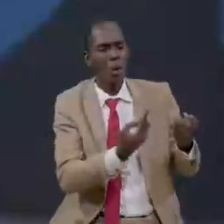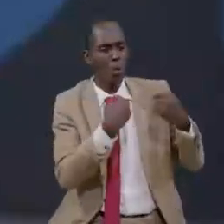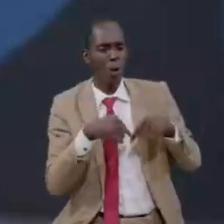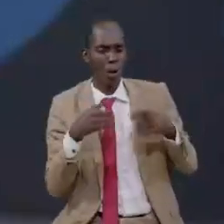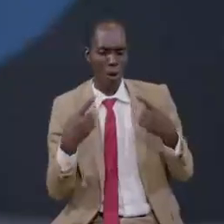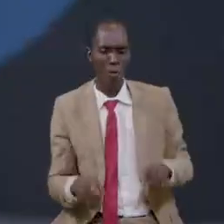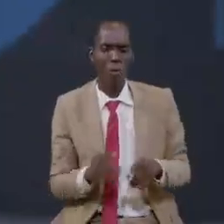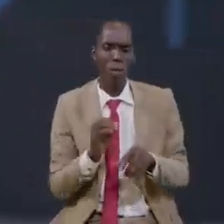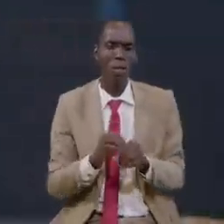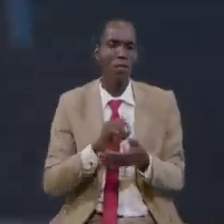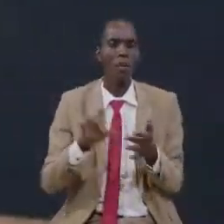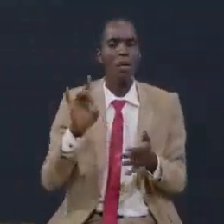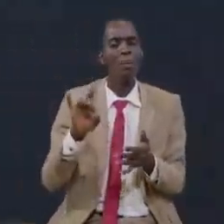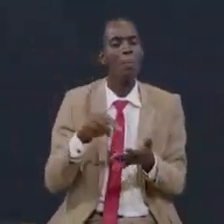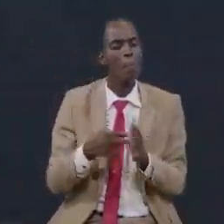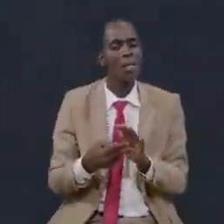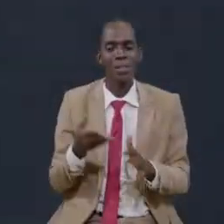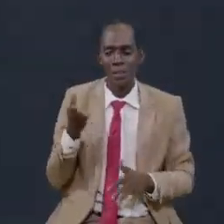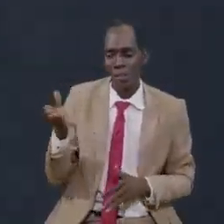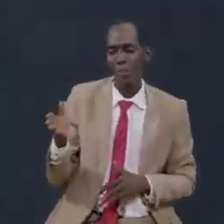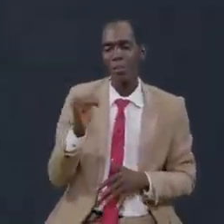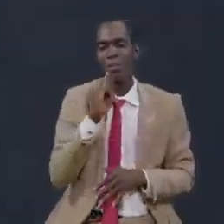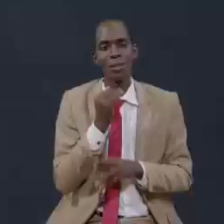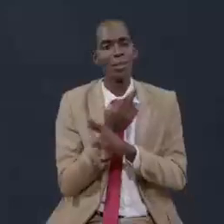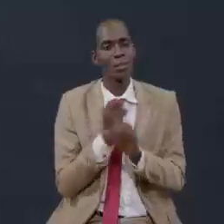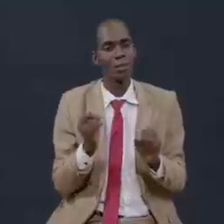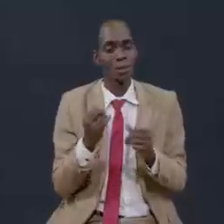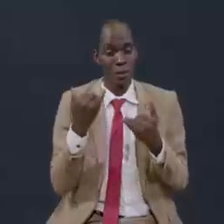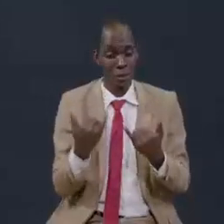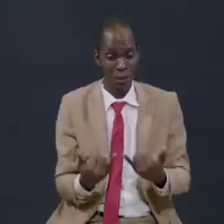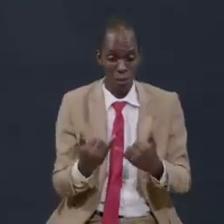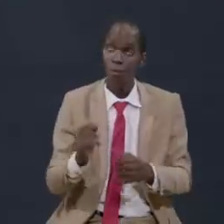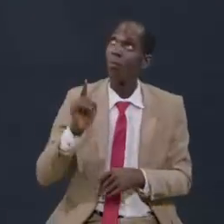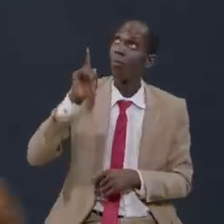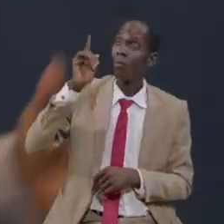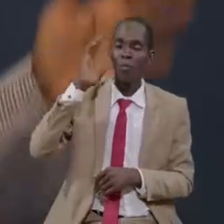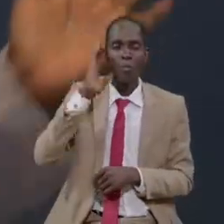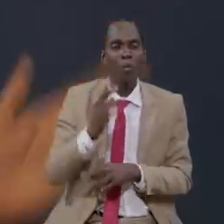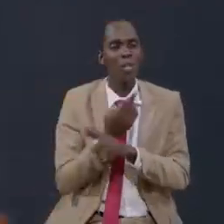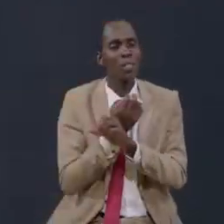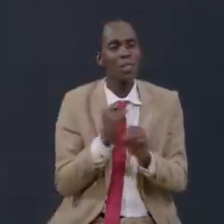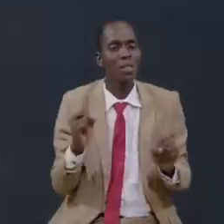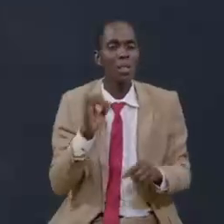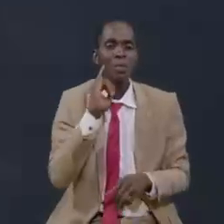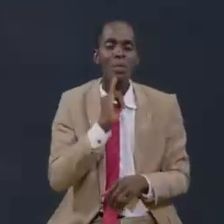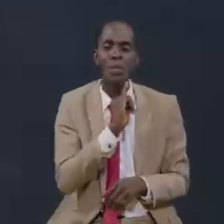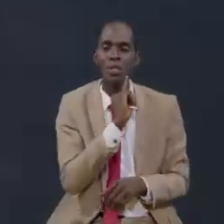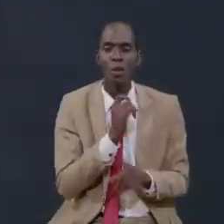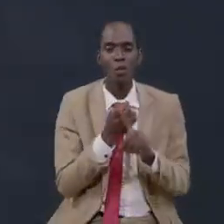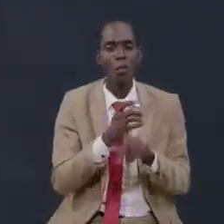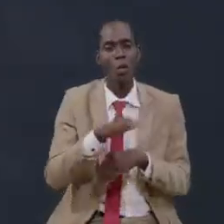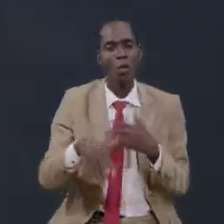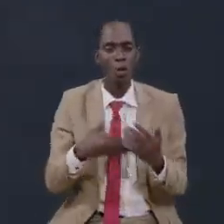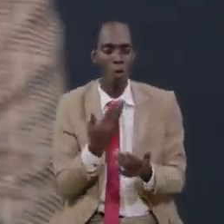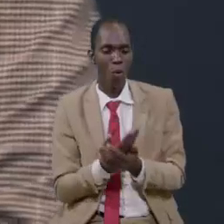there's redemption. He shall redeem Israel from all his